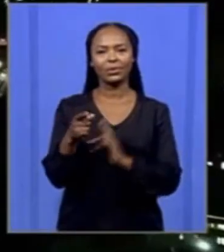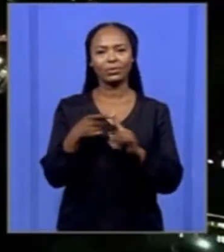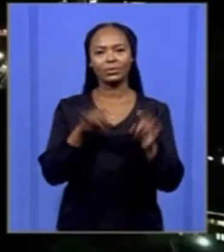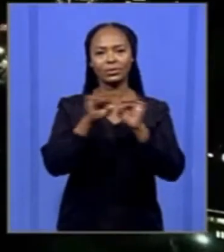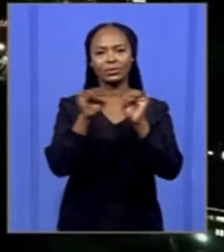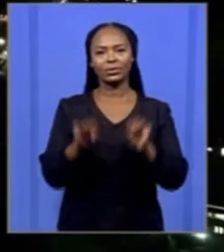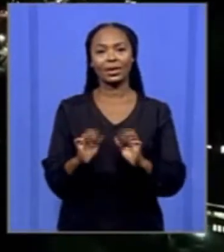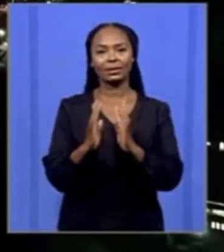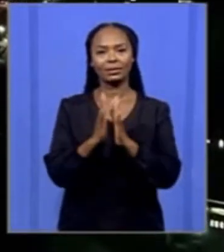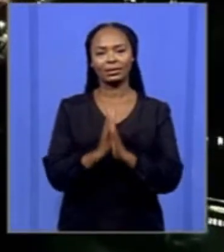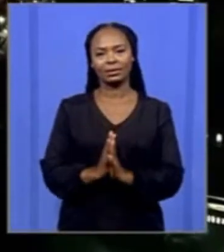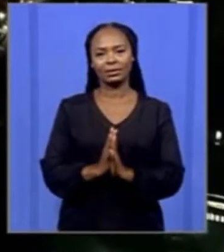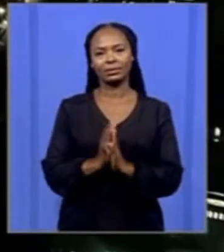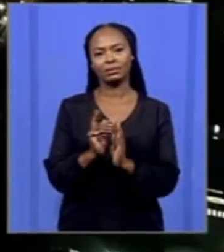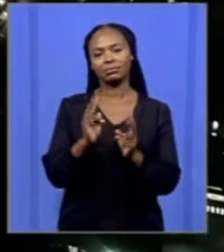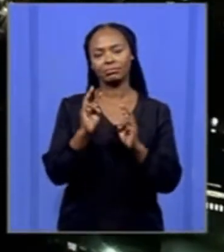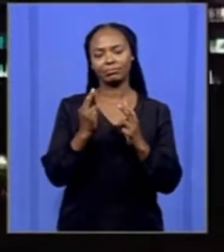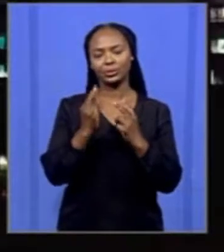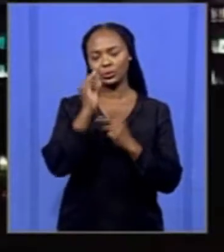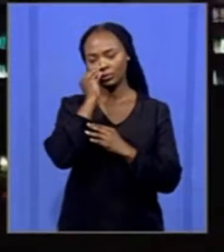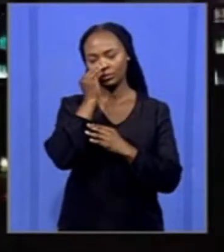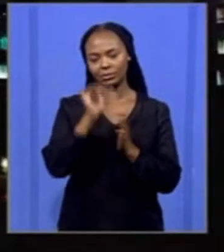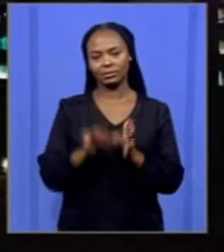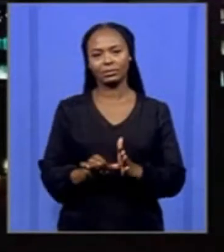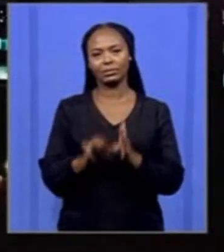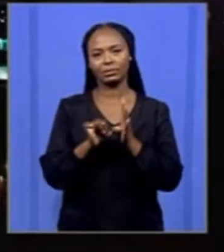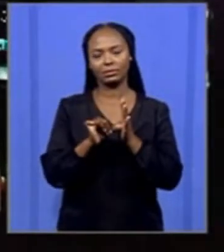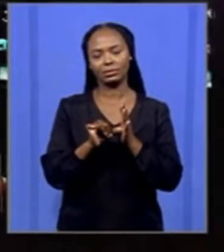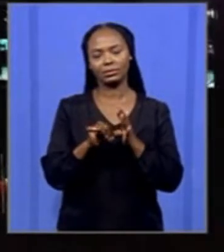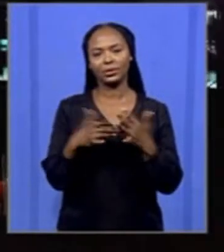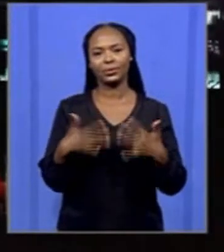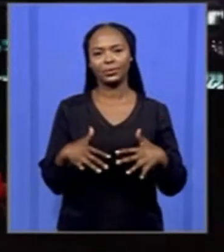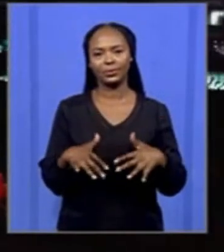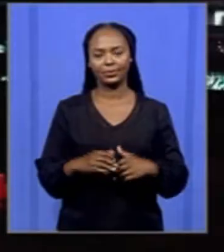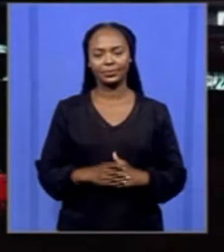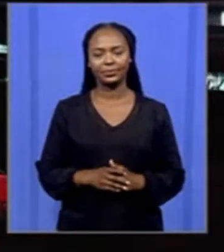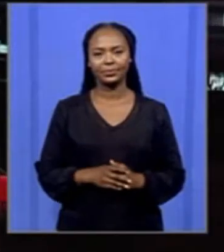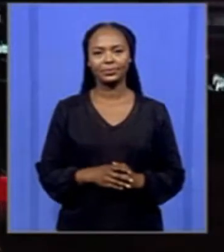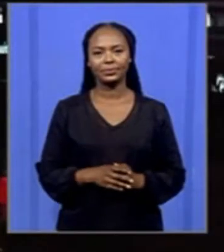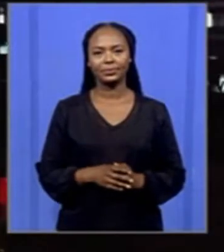re gaša thwego tšwa studio 10 re thoma pele ka dihlogo tša tšona.